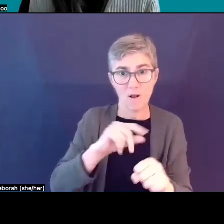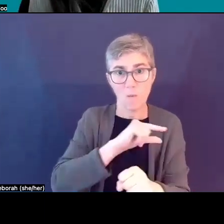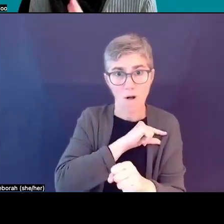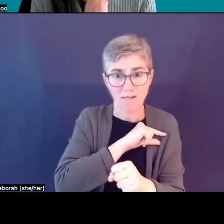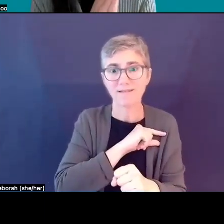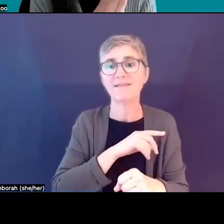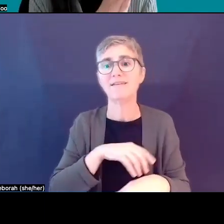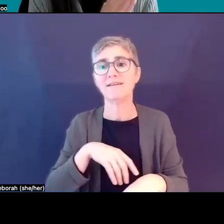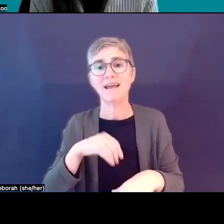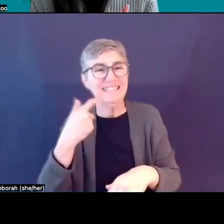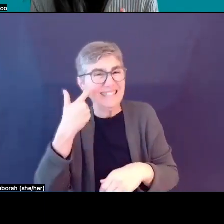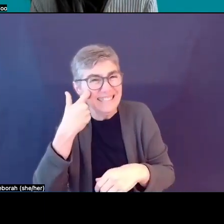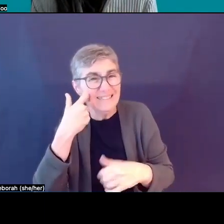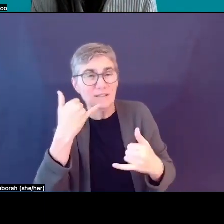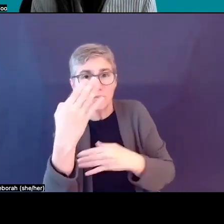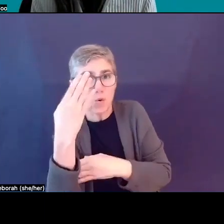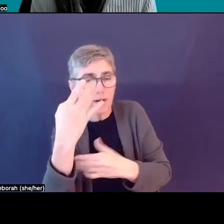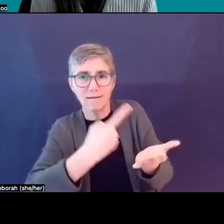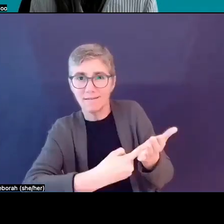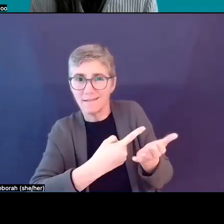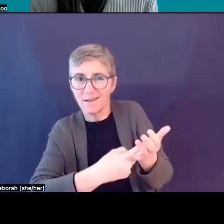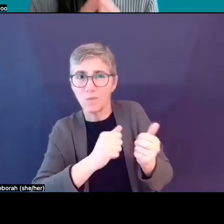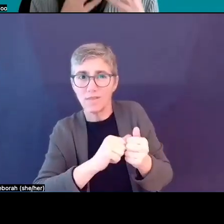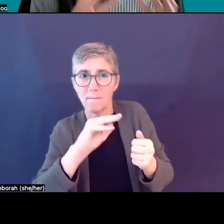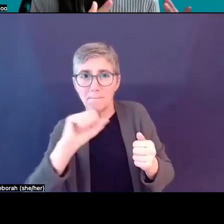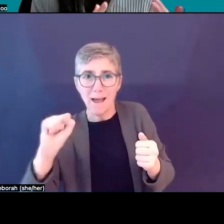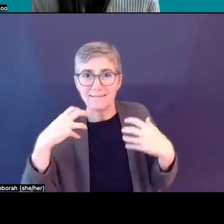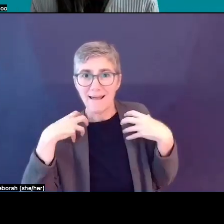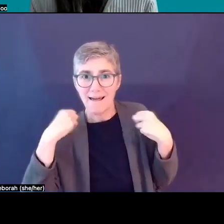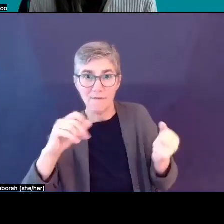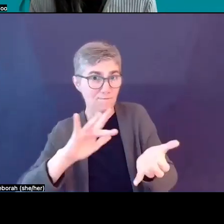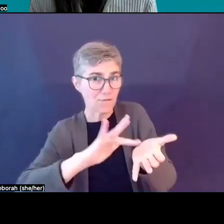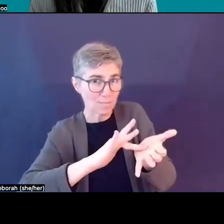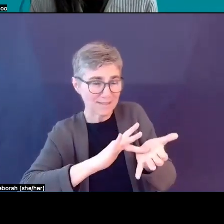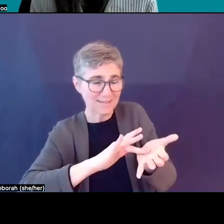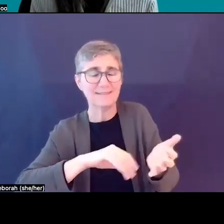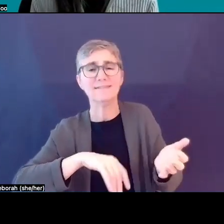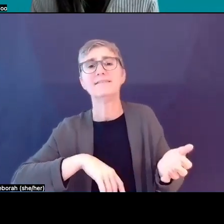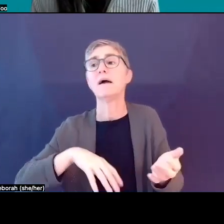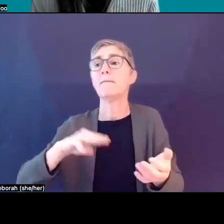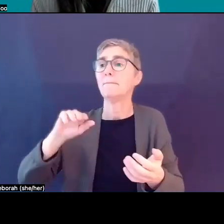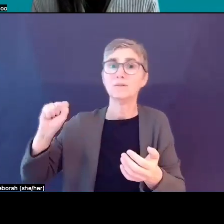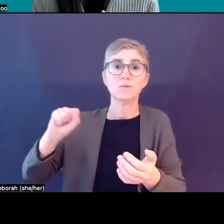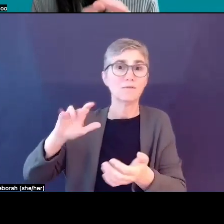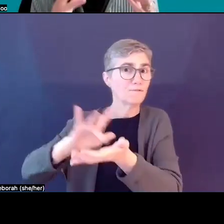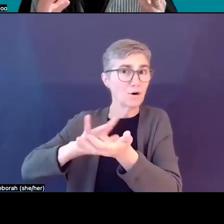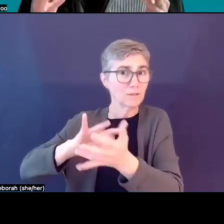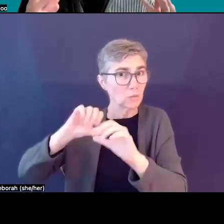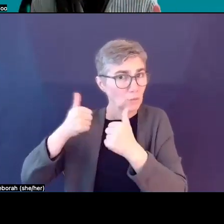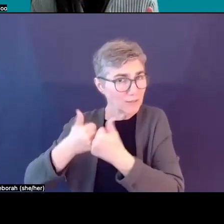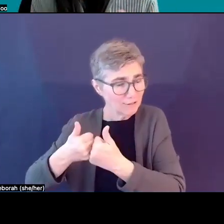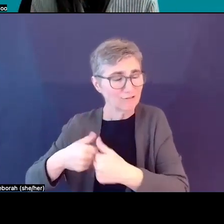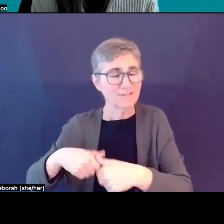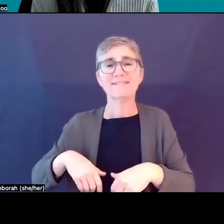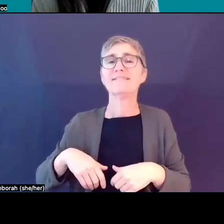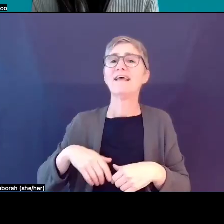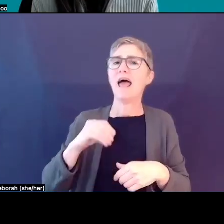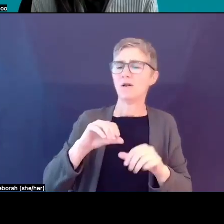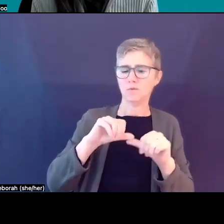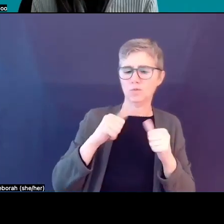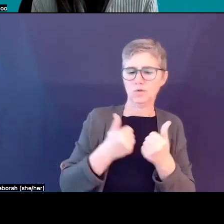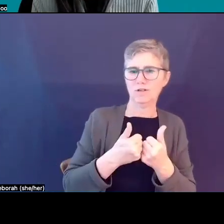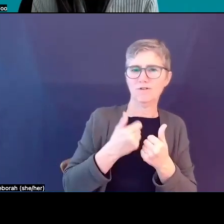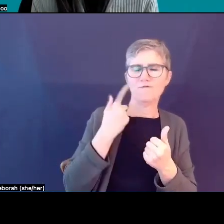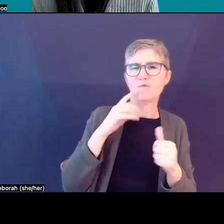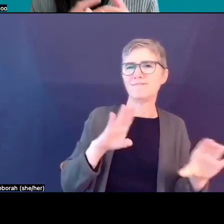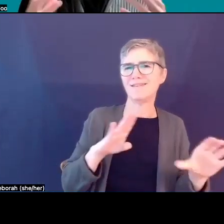just talked to Mass Health Pharmacy as well, Massachusetts Pharmacists Association and Association for